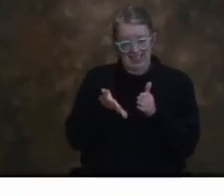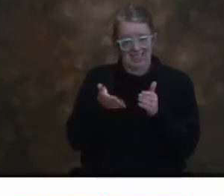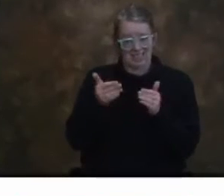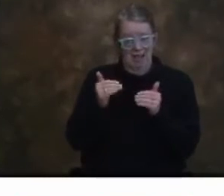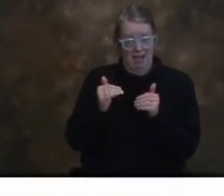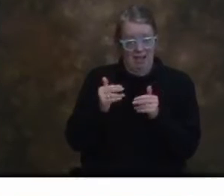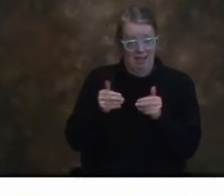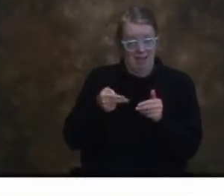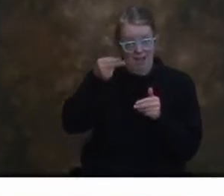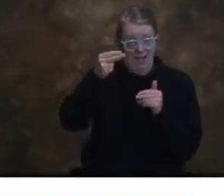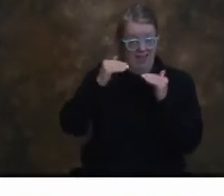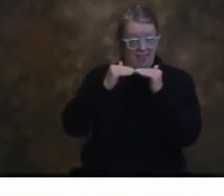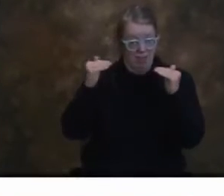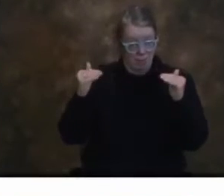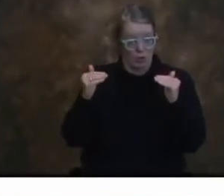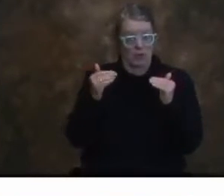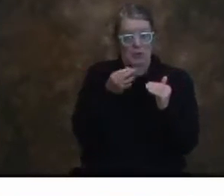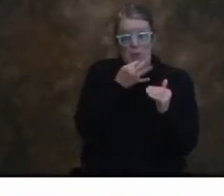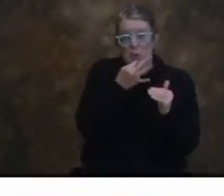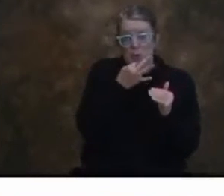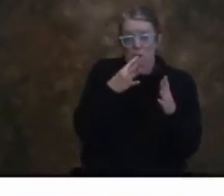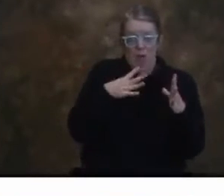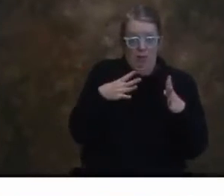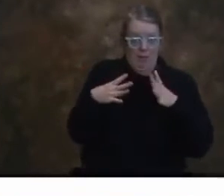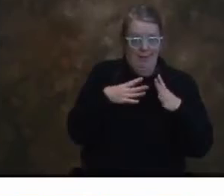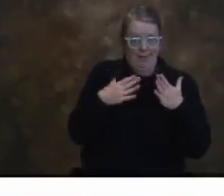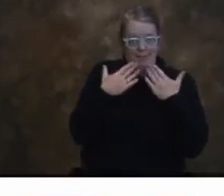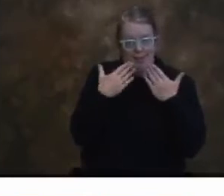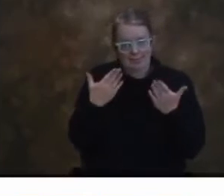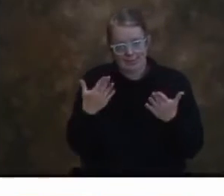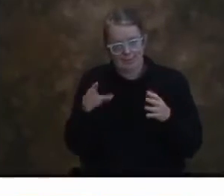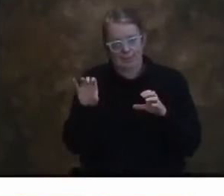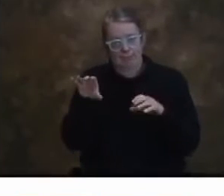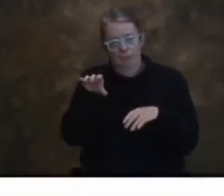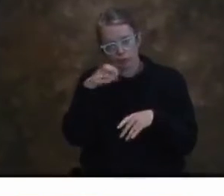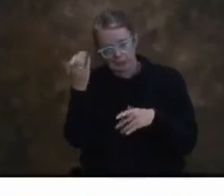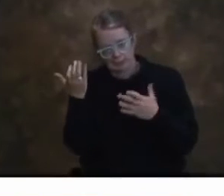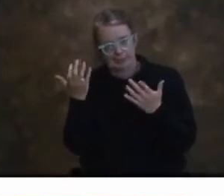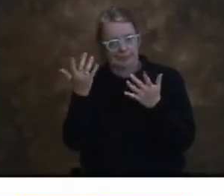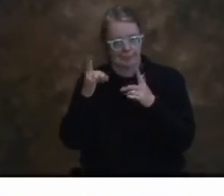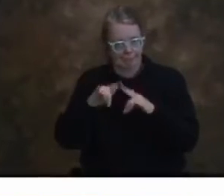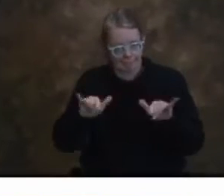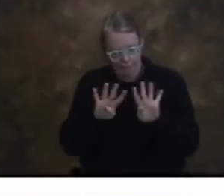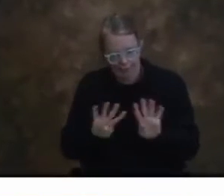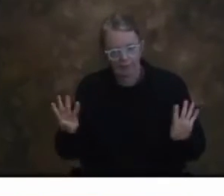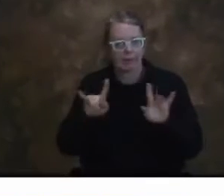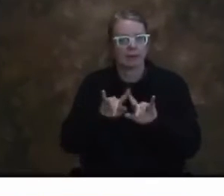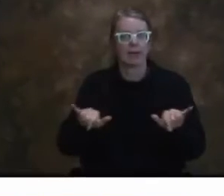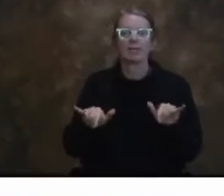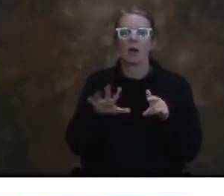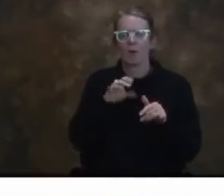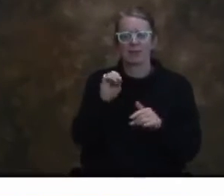season. And the CDC still considers Buncombe County an area of high transmission.